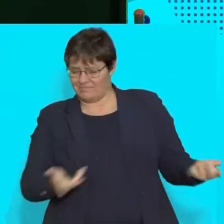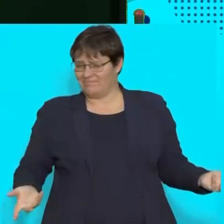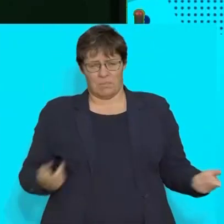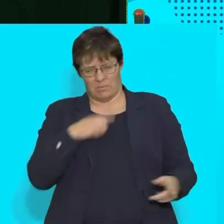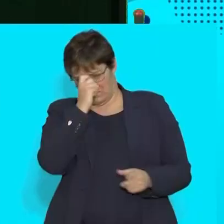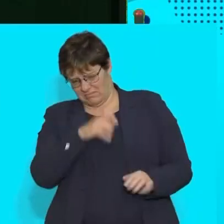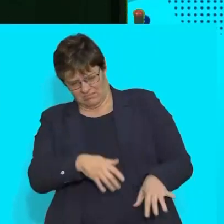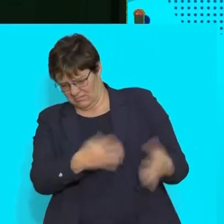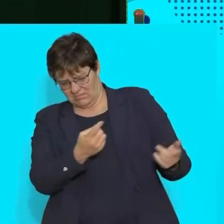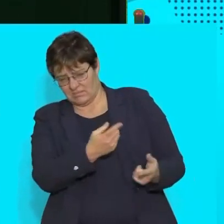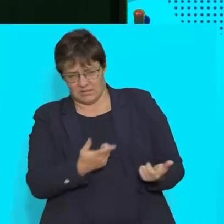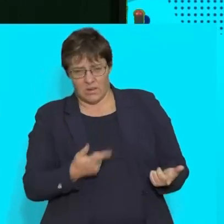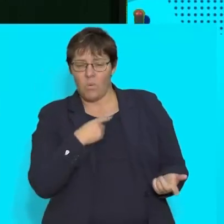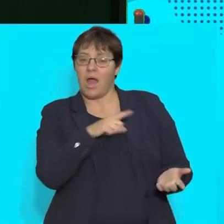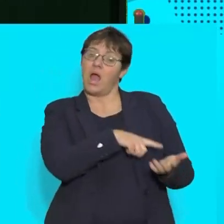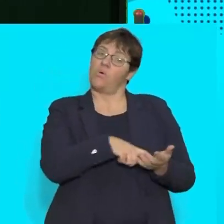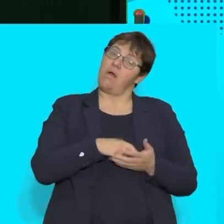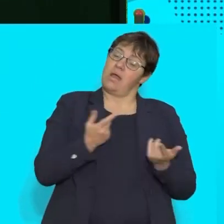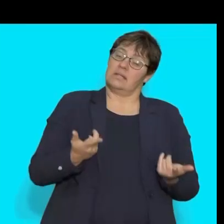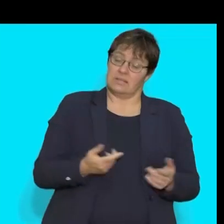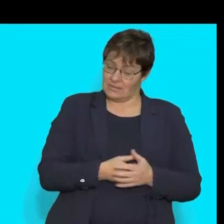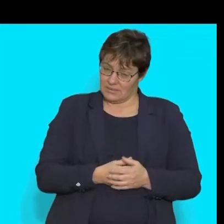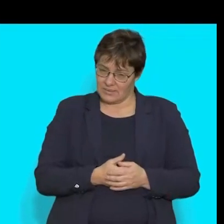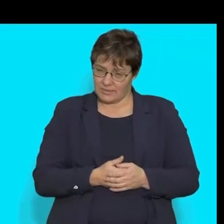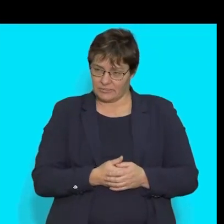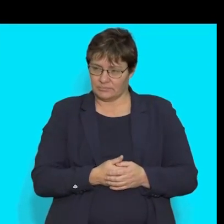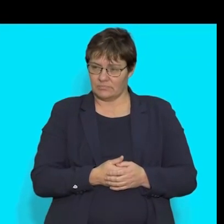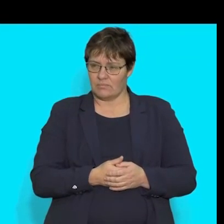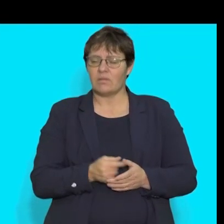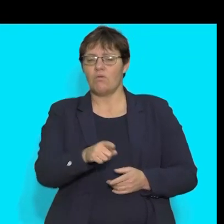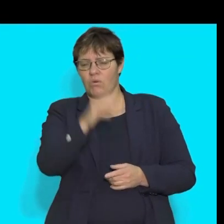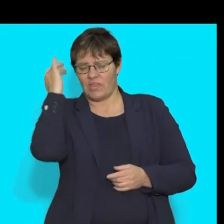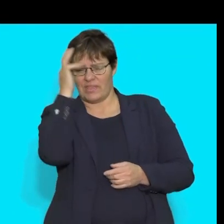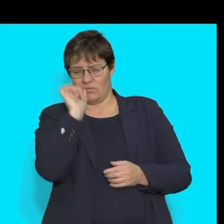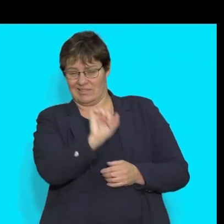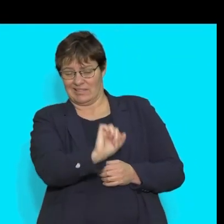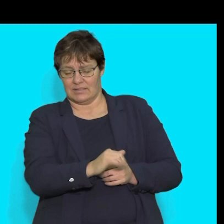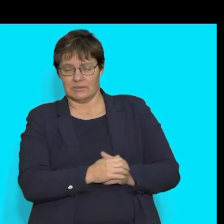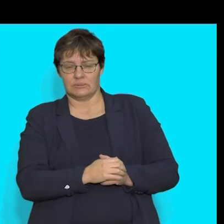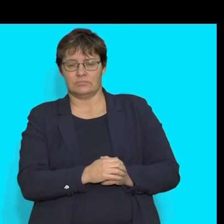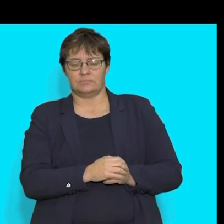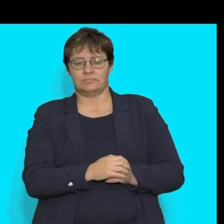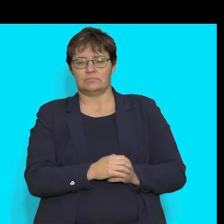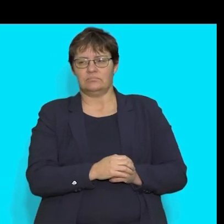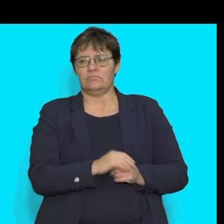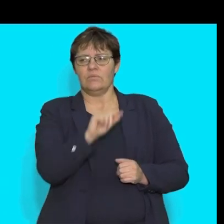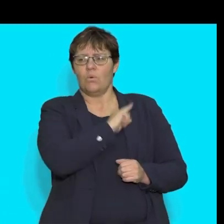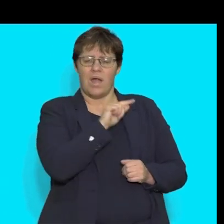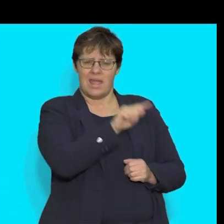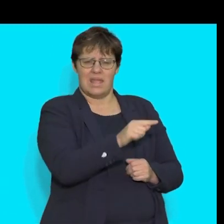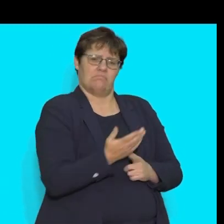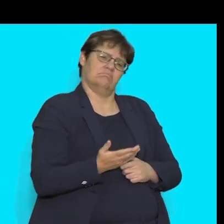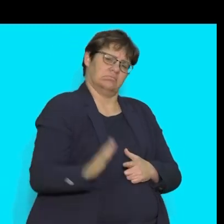using his theory of acquired characteristics. So let's look at his theory. So again, why was his